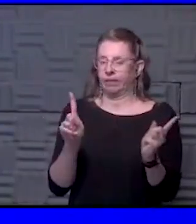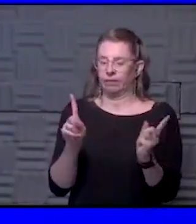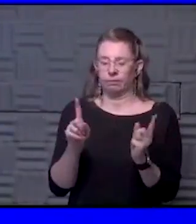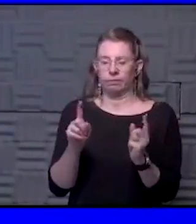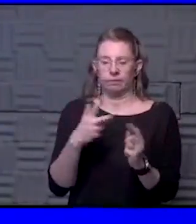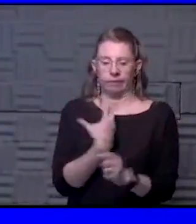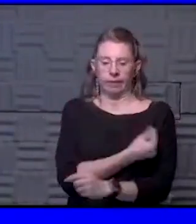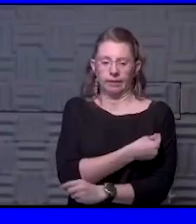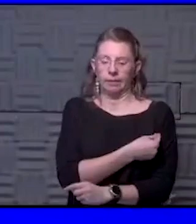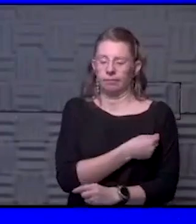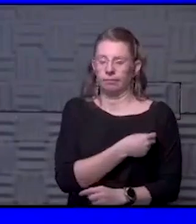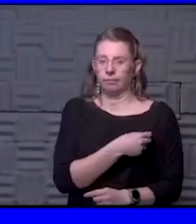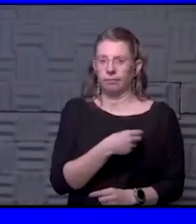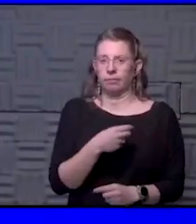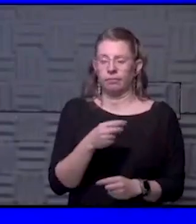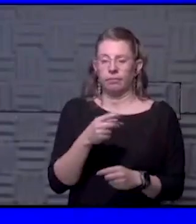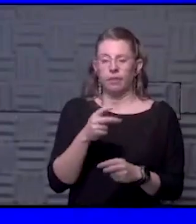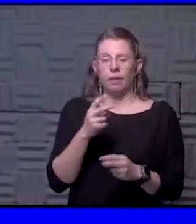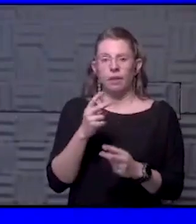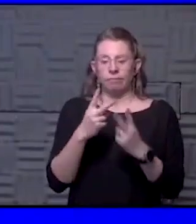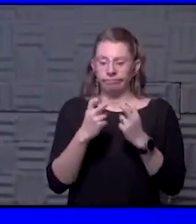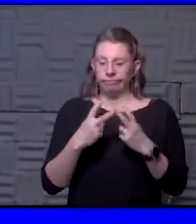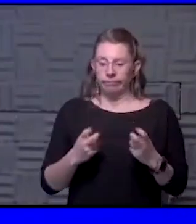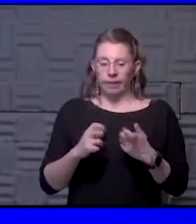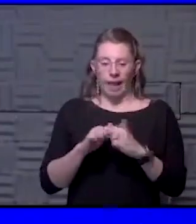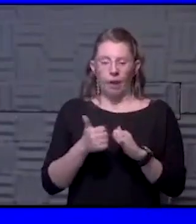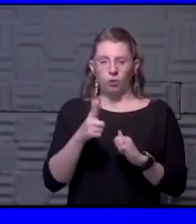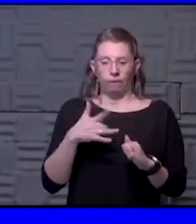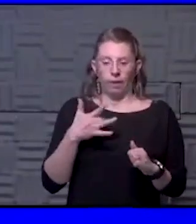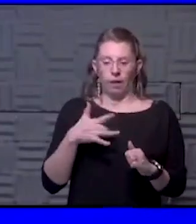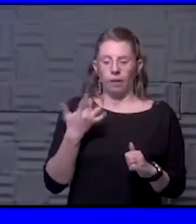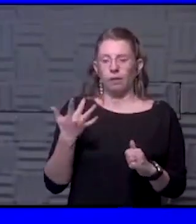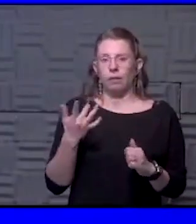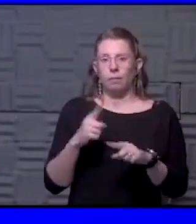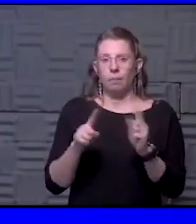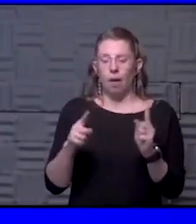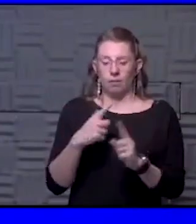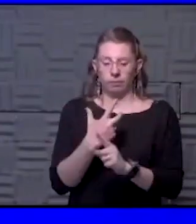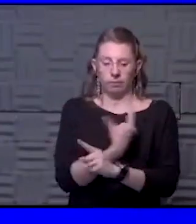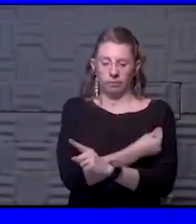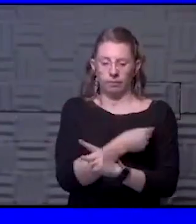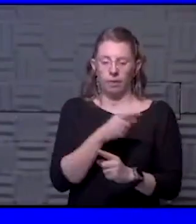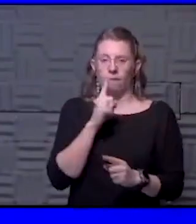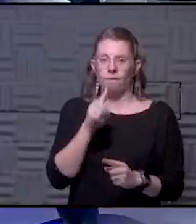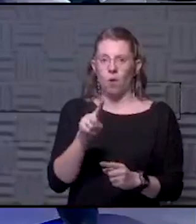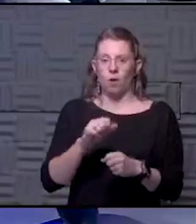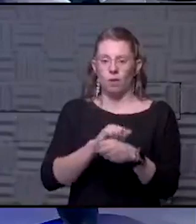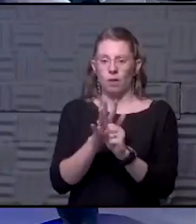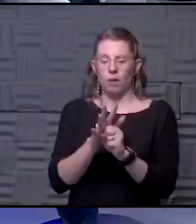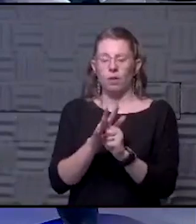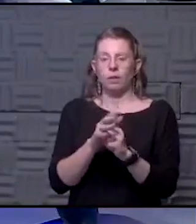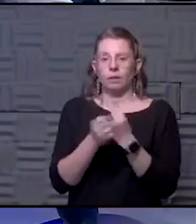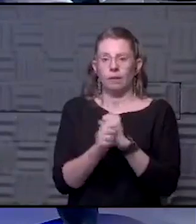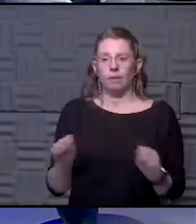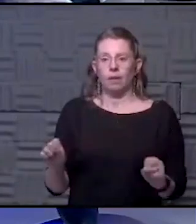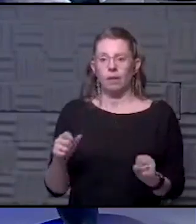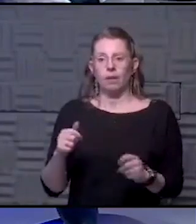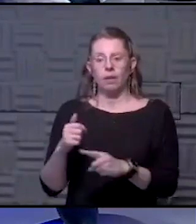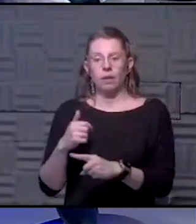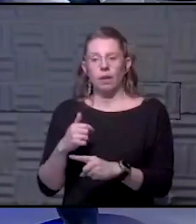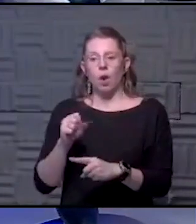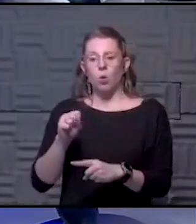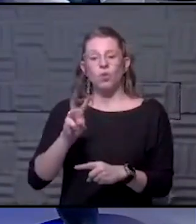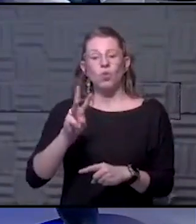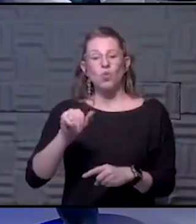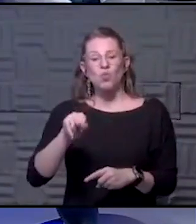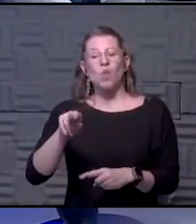of course you're going to want to watch how you feel as you would with any vaccination, but these are very safe vaccines. So And I had a lot of side effects after the swine vaccine